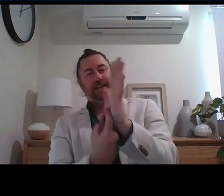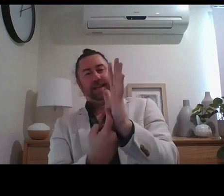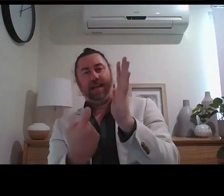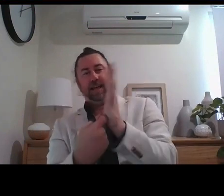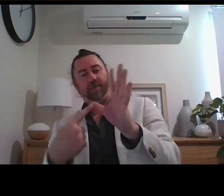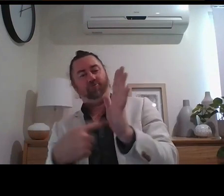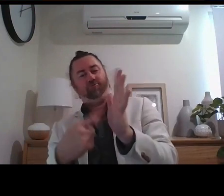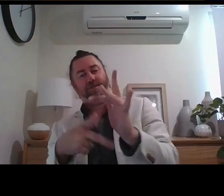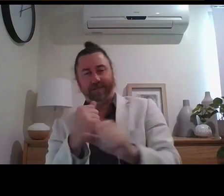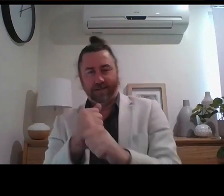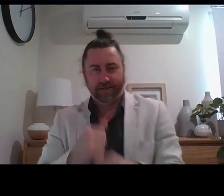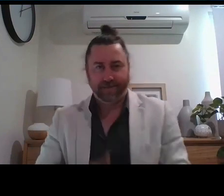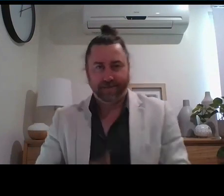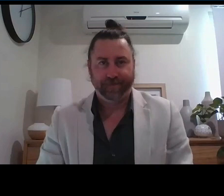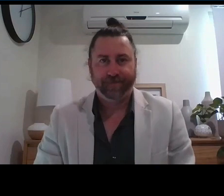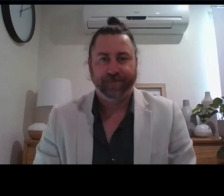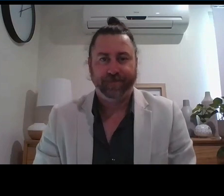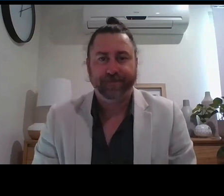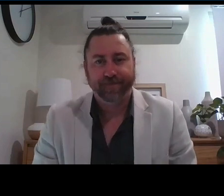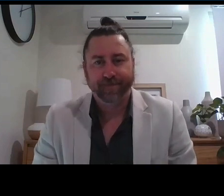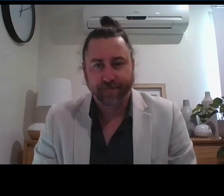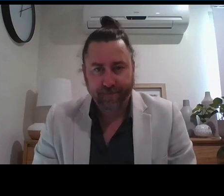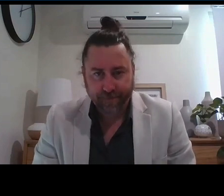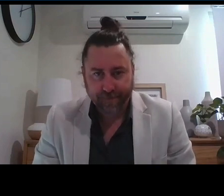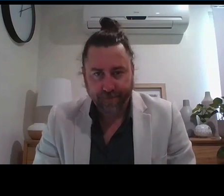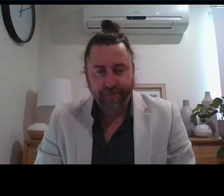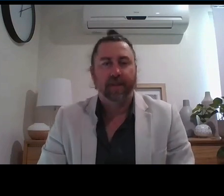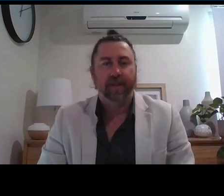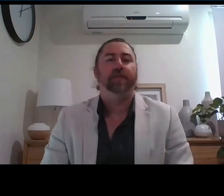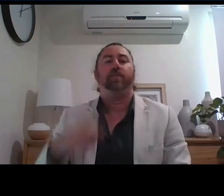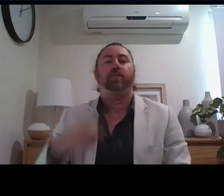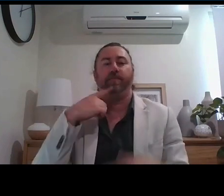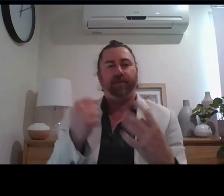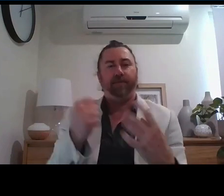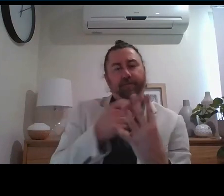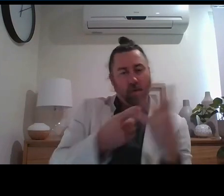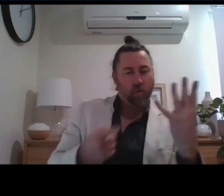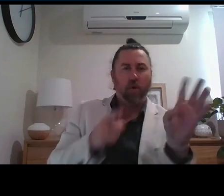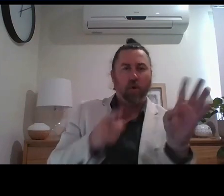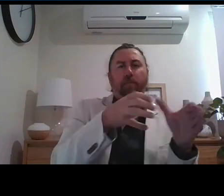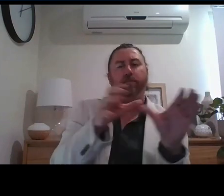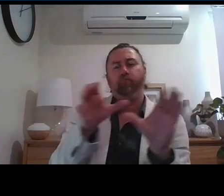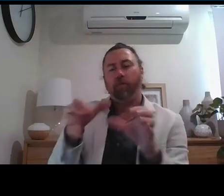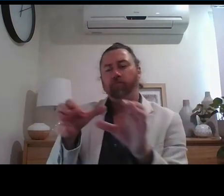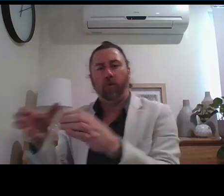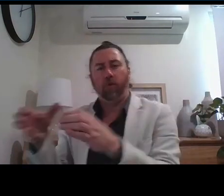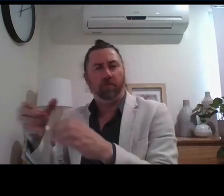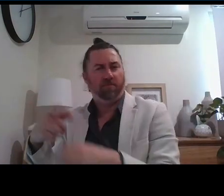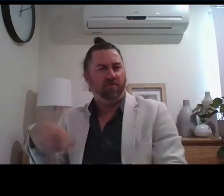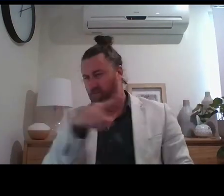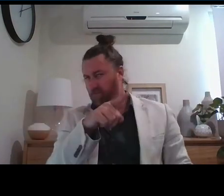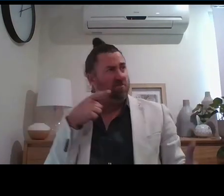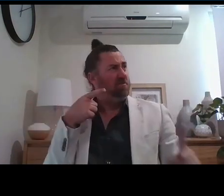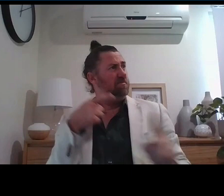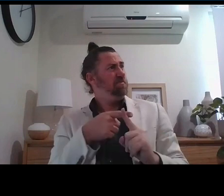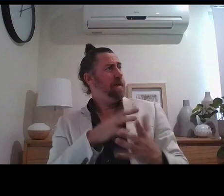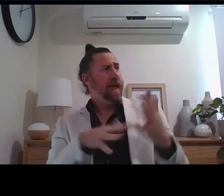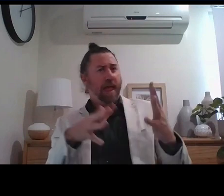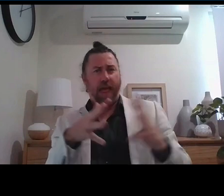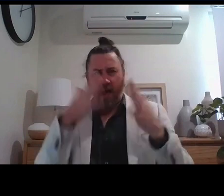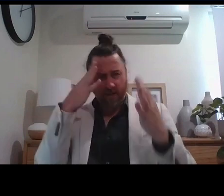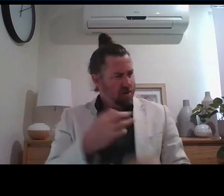So then jumping into each of the subcategories, and I'm going to walk through each of those and how we've come to the values that feed into that